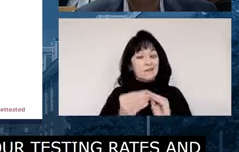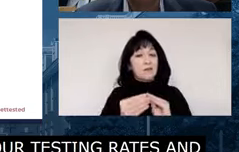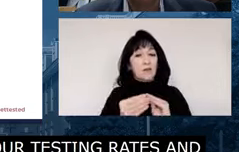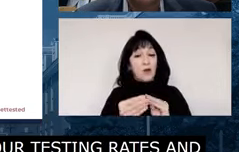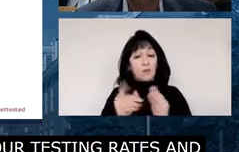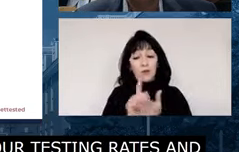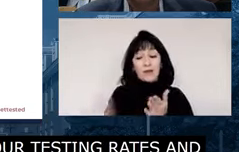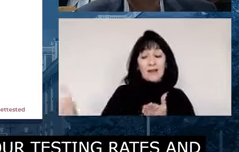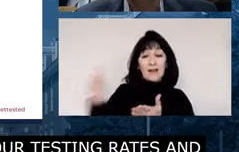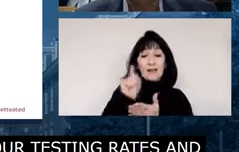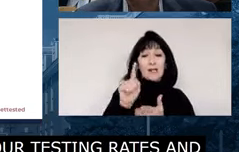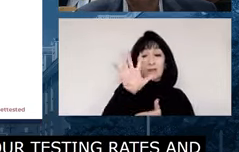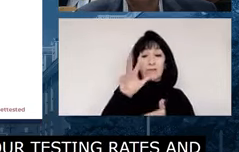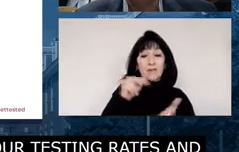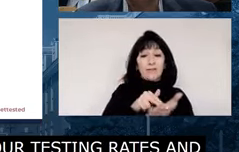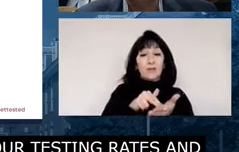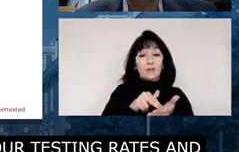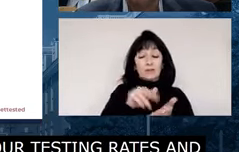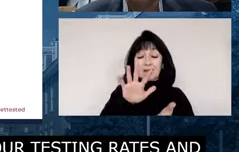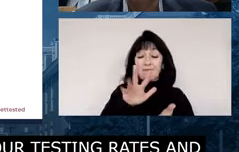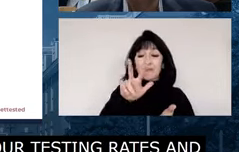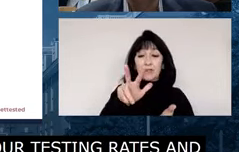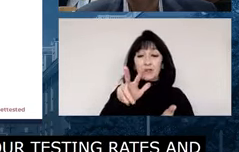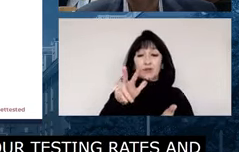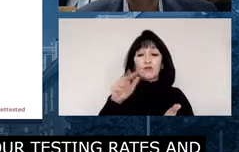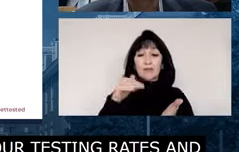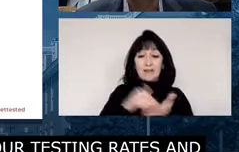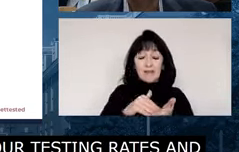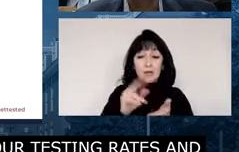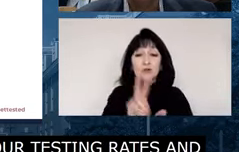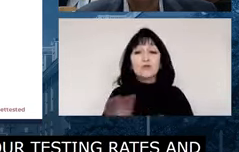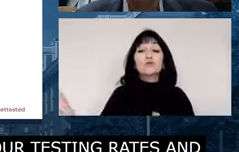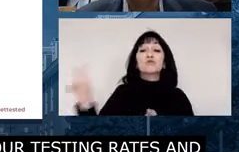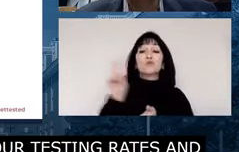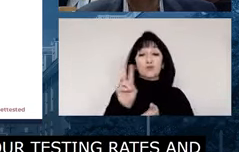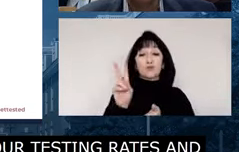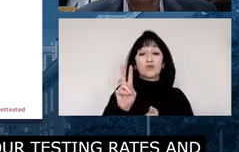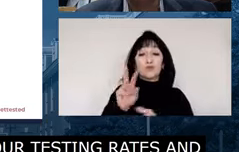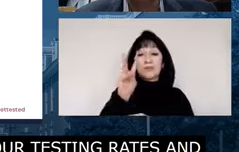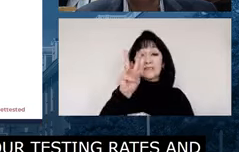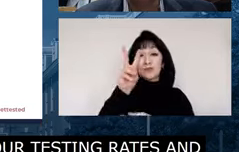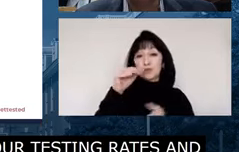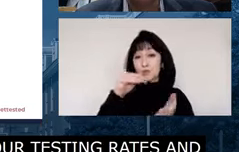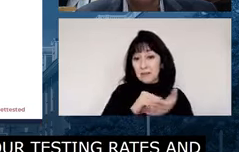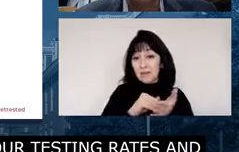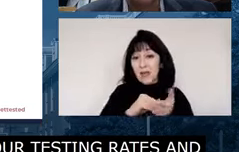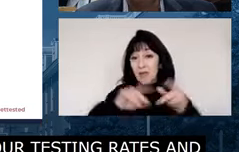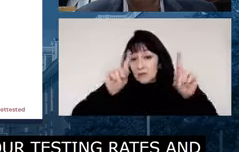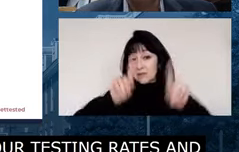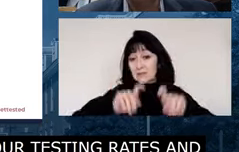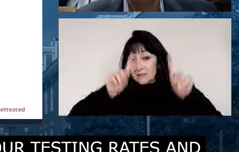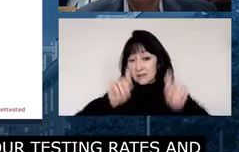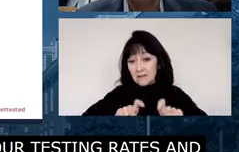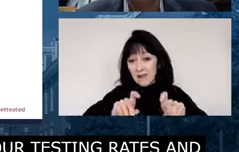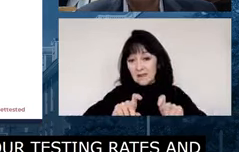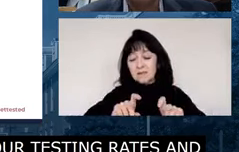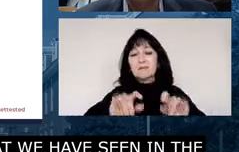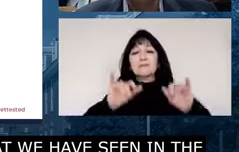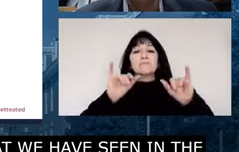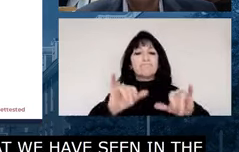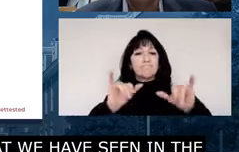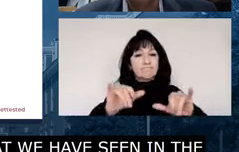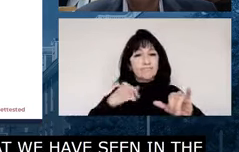week we did 53,000, down from 62,000 the week prior. We saw a substantial difference in the number of openings that